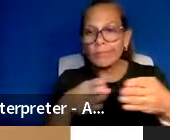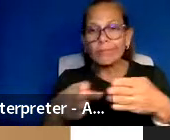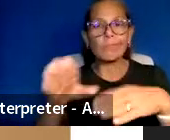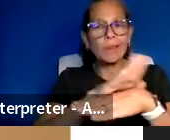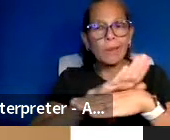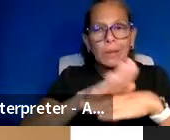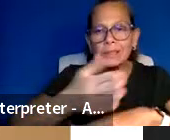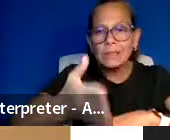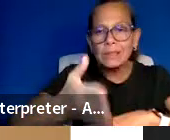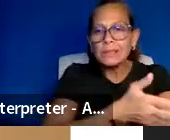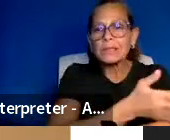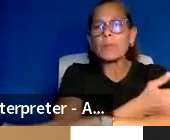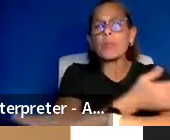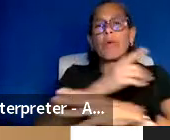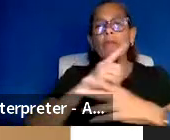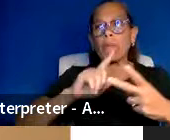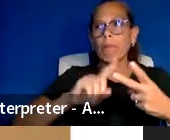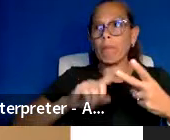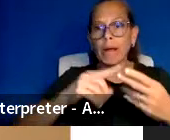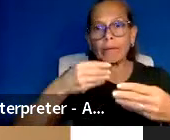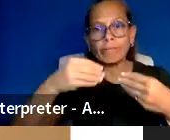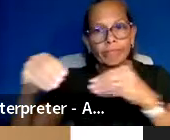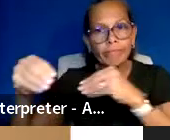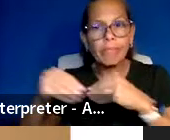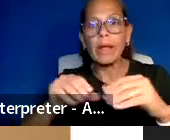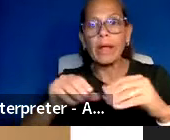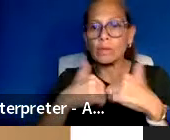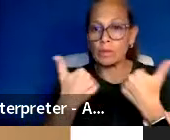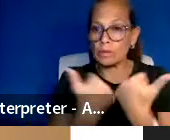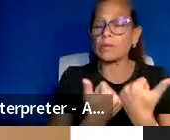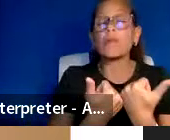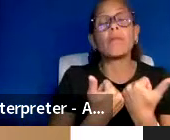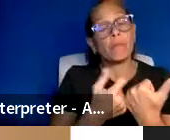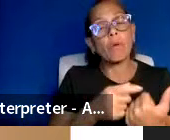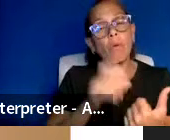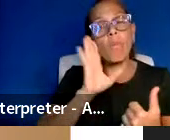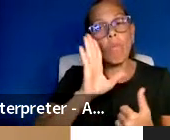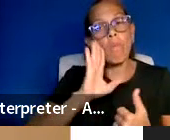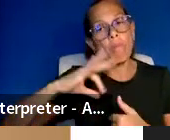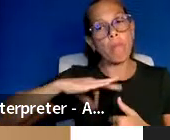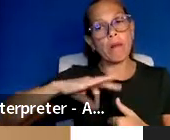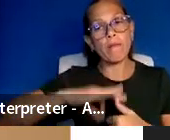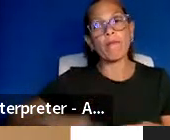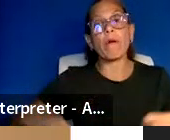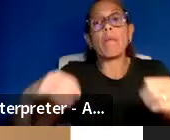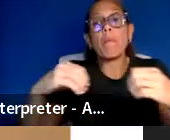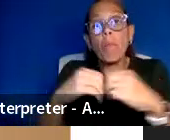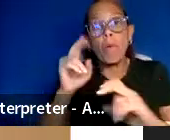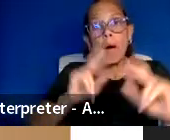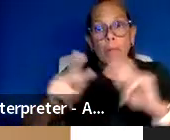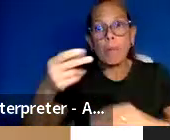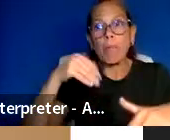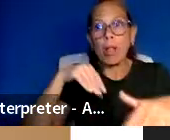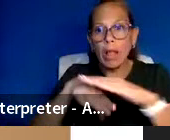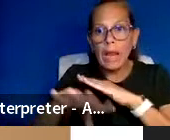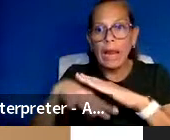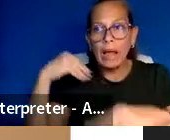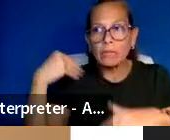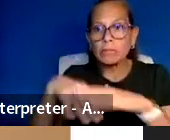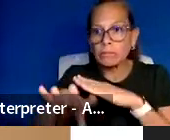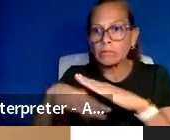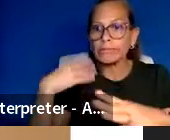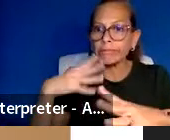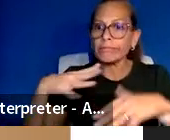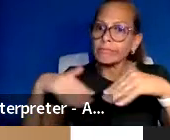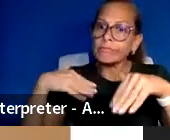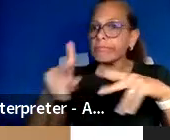business improvement districts, and merchants association will truly benefit from the additional foot traffic that we know the Metro North